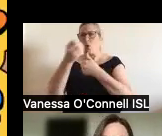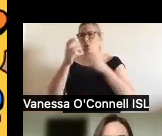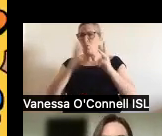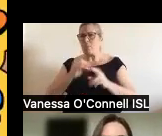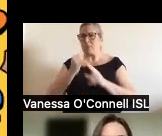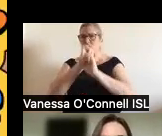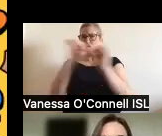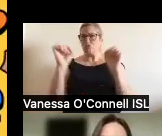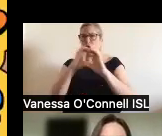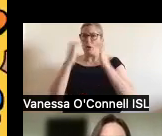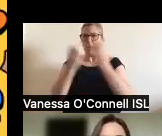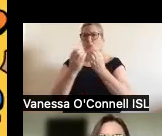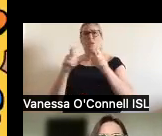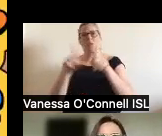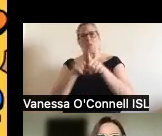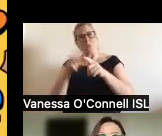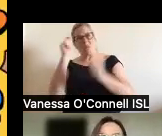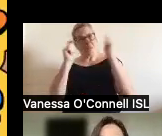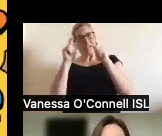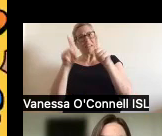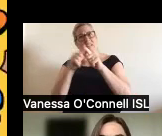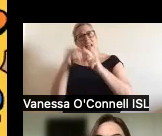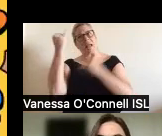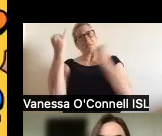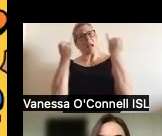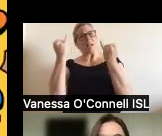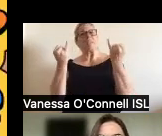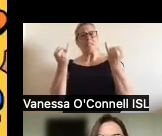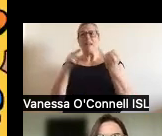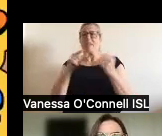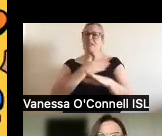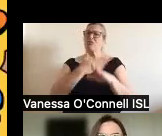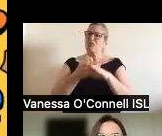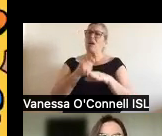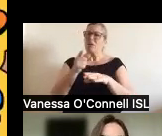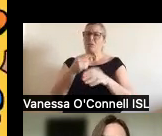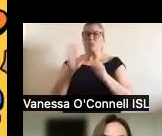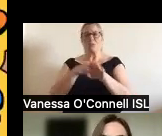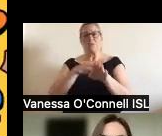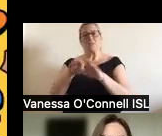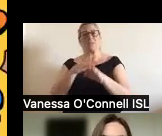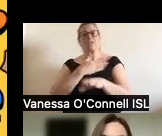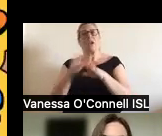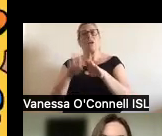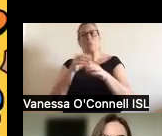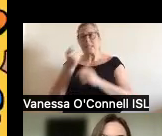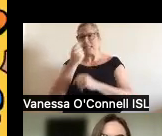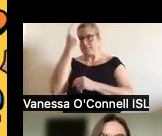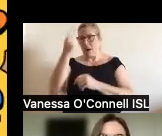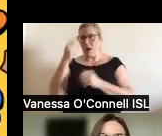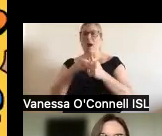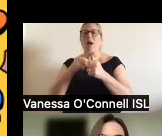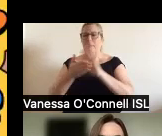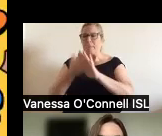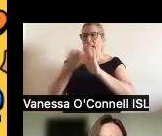also thinking around the same lines as you. And that's where you start. So you start with Inspire. You build your kind of team of people who